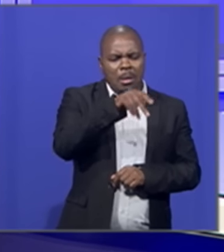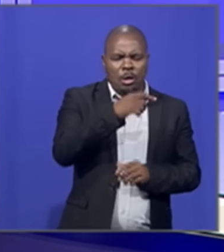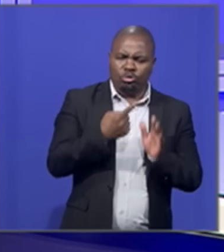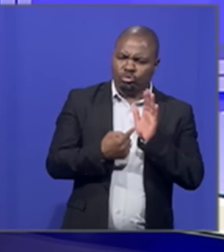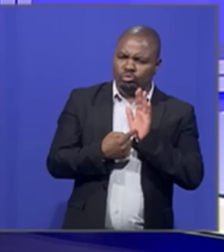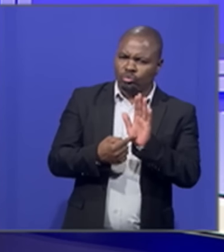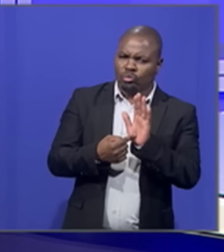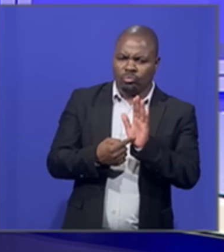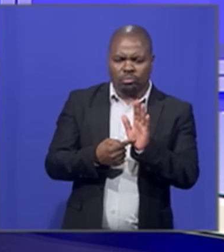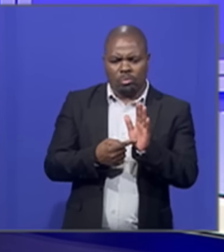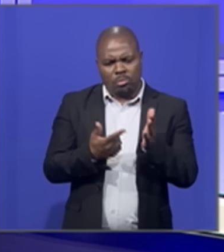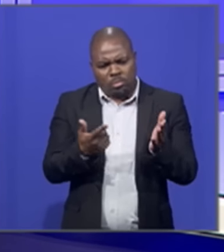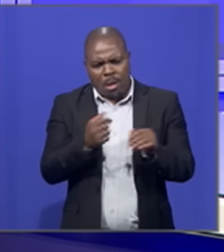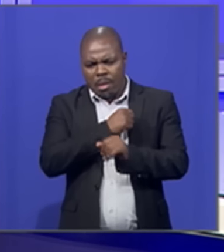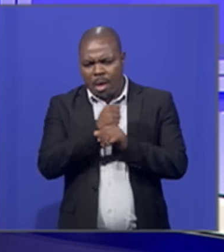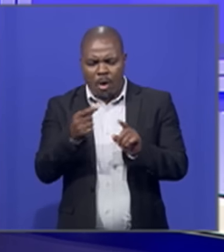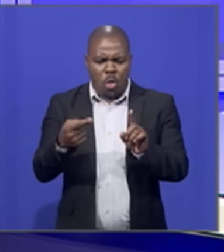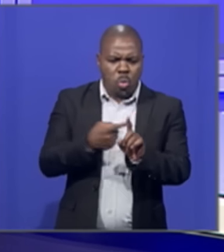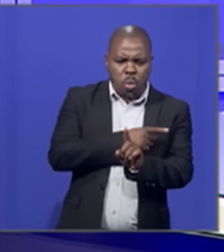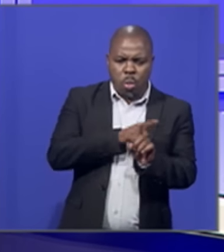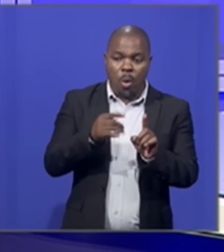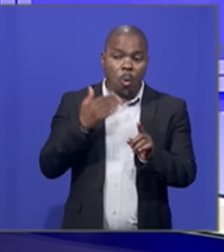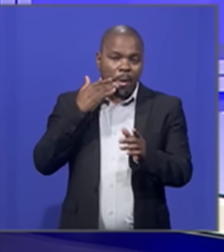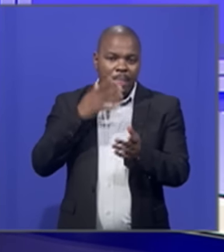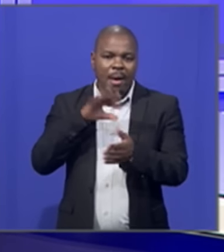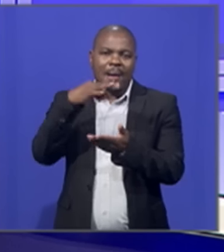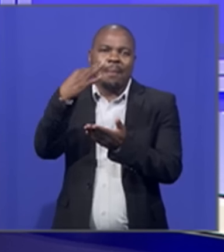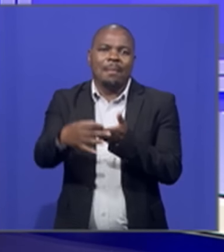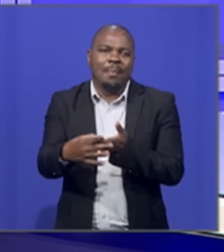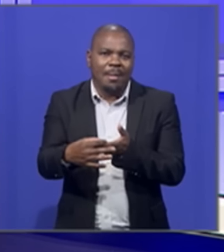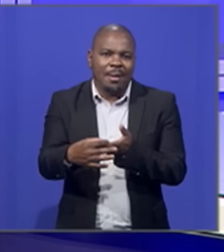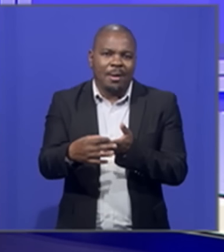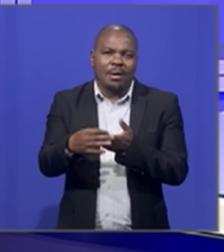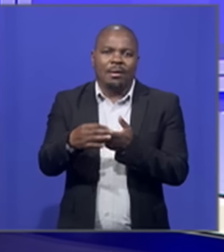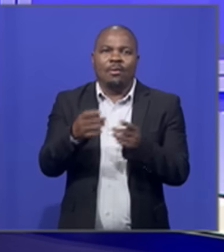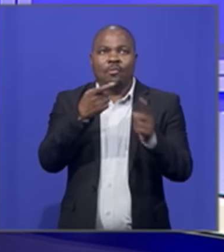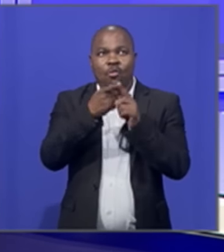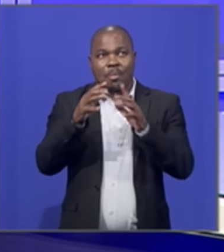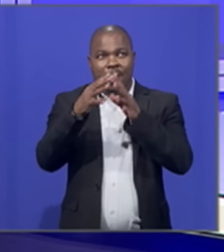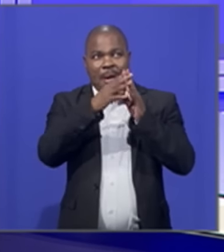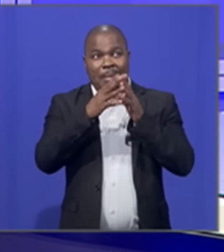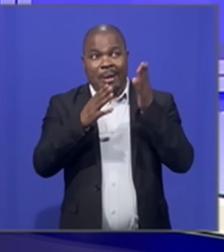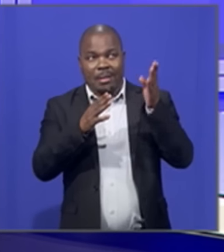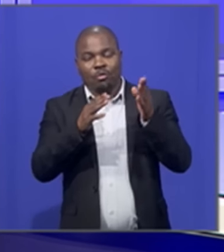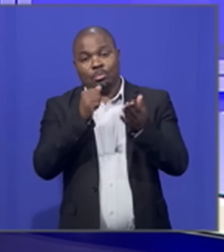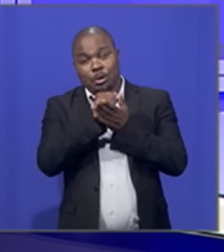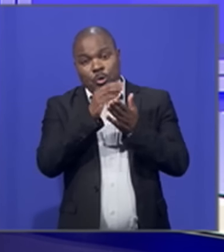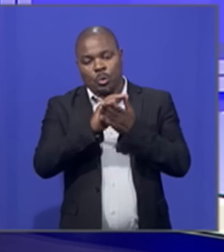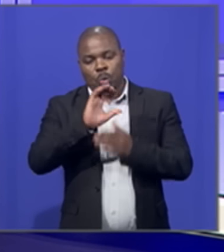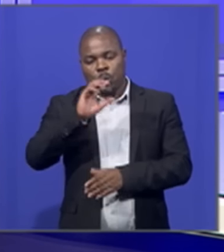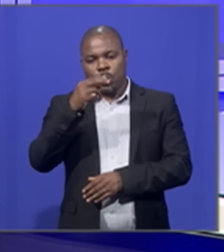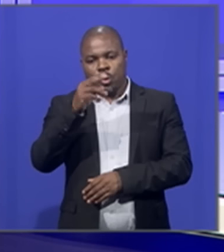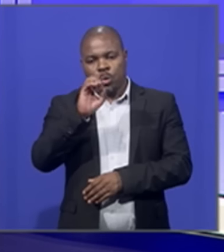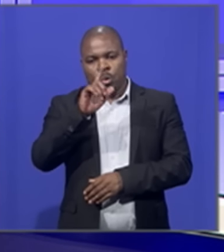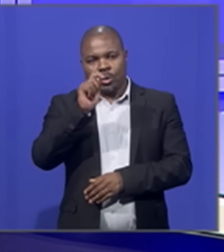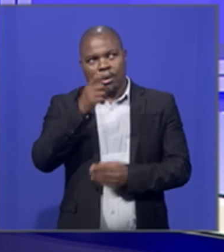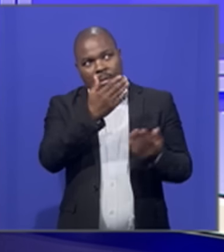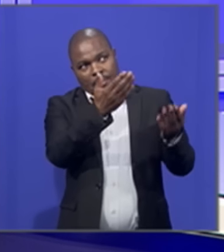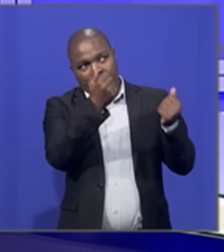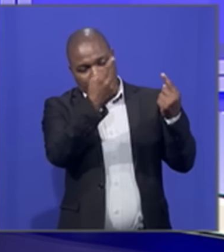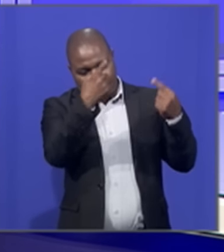gore ga se gwa šarakantšha ditaba nakong ya ge o dira dikgopelo go naga ya United States gore Charlotte a tlišwe ka